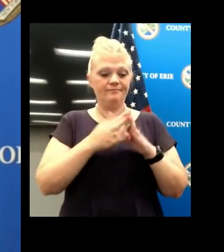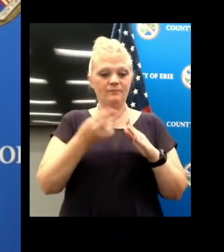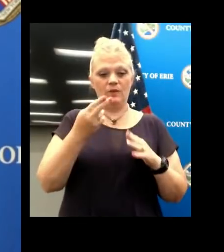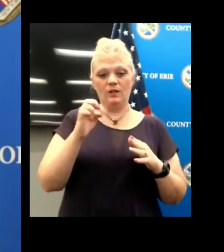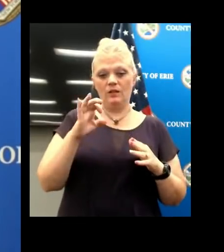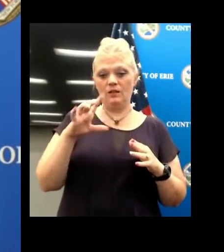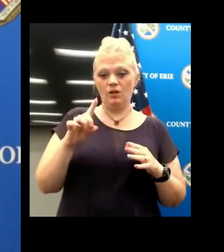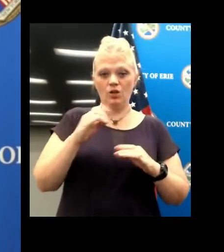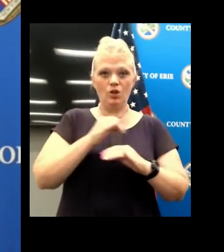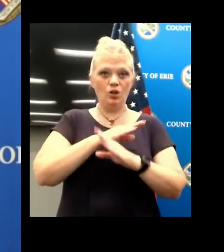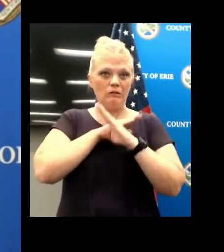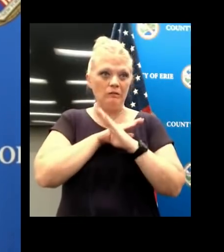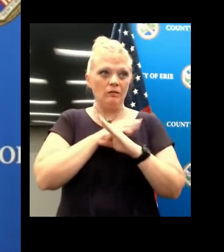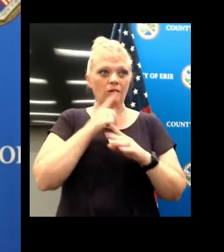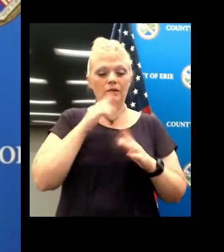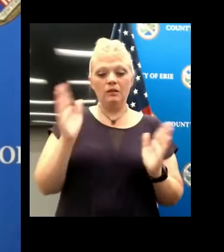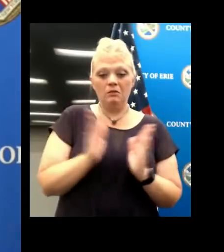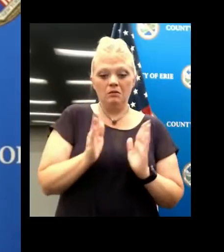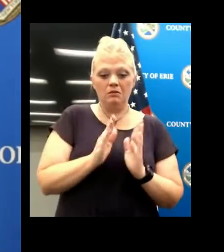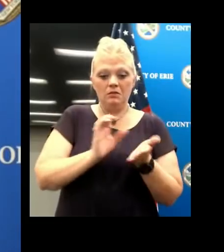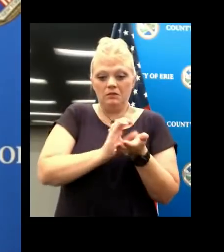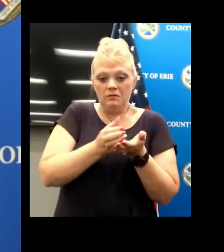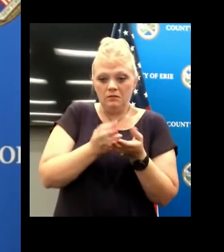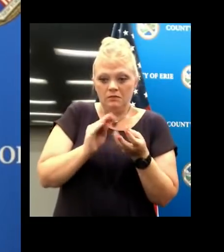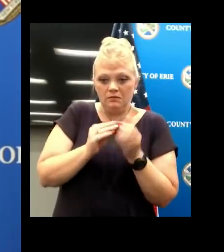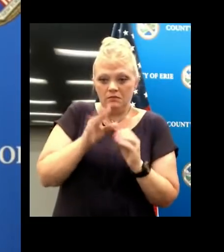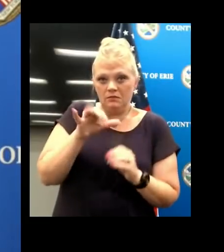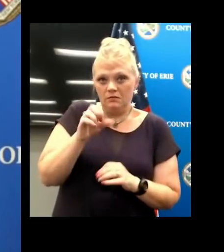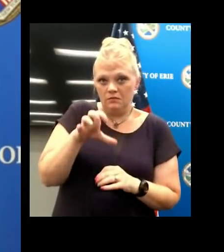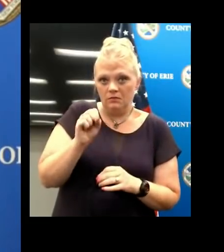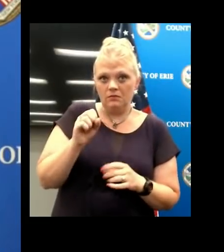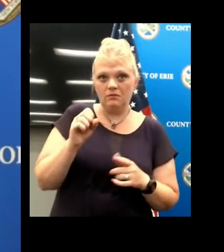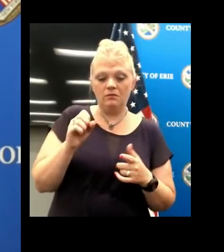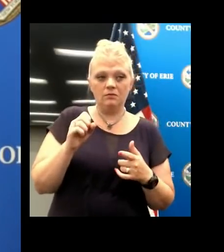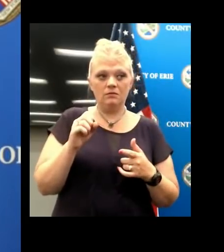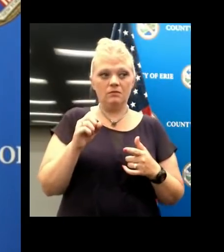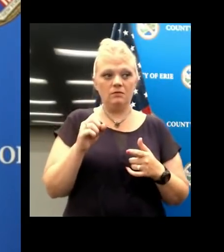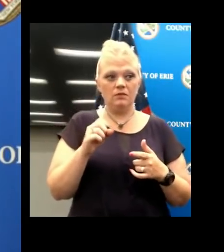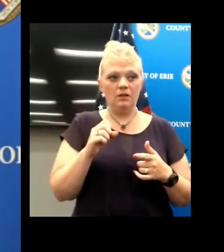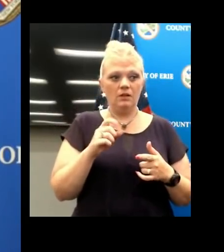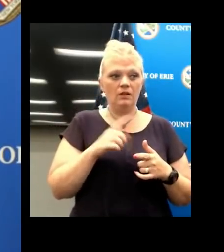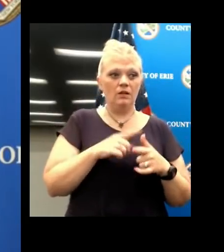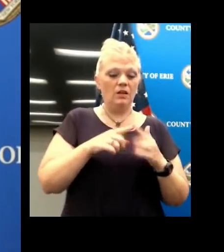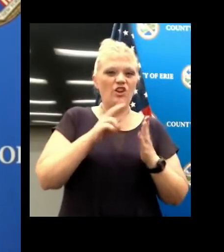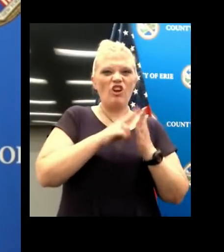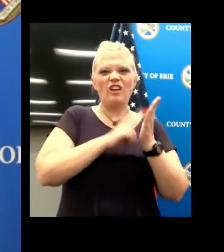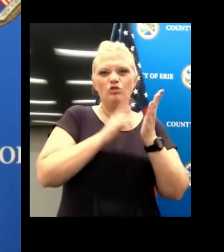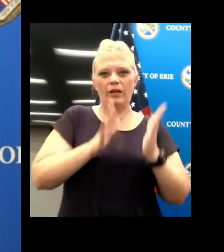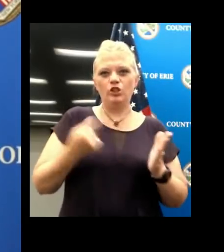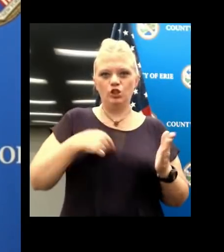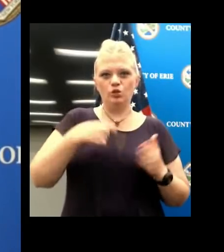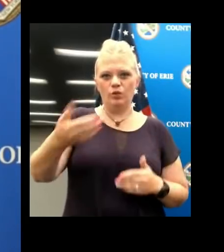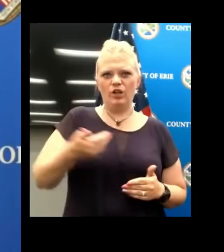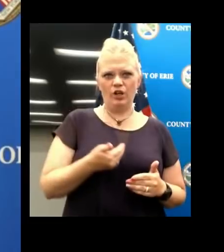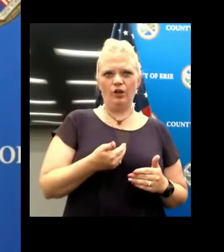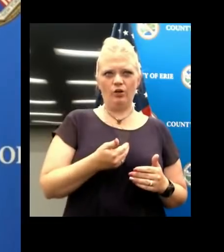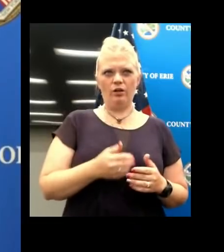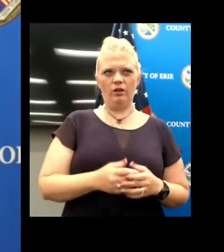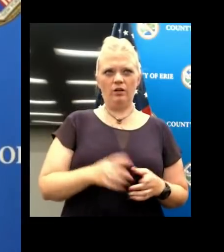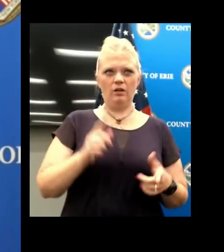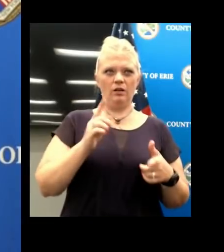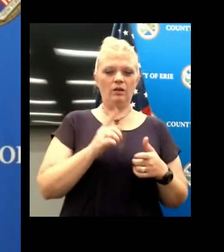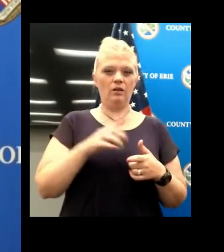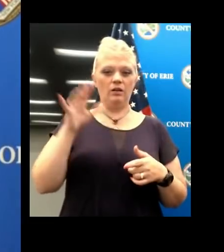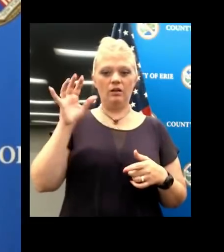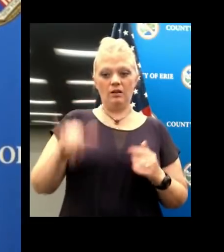immunity and see a small number of cases, these are going to be contractors that we're hiring. So then we can end